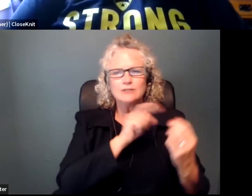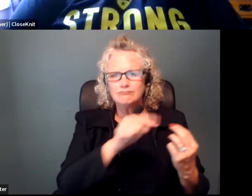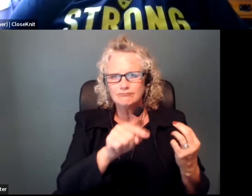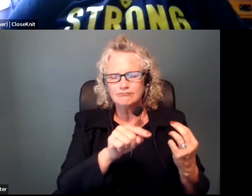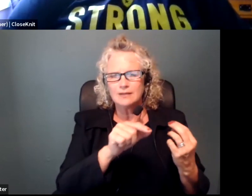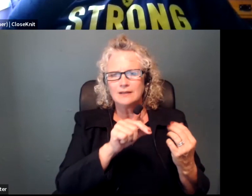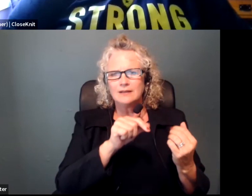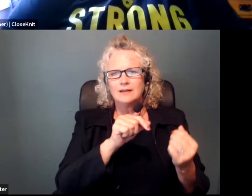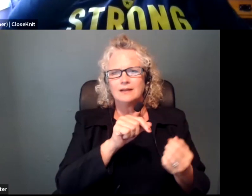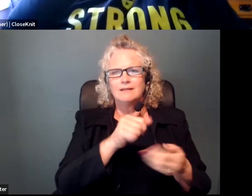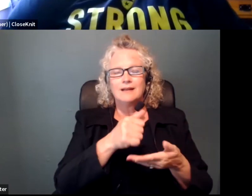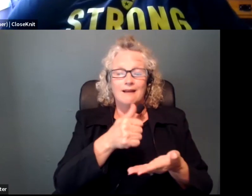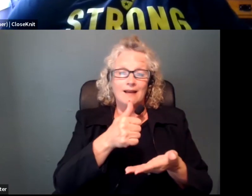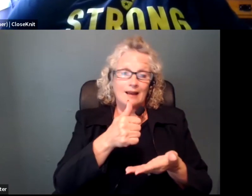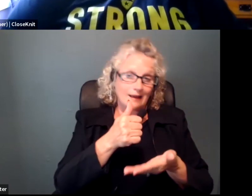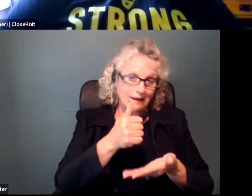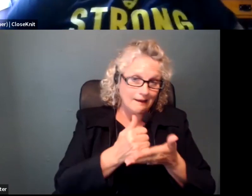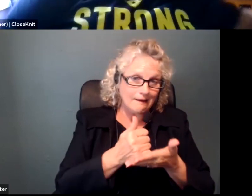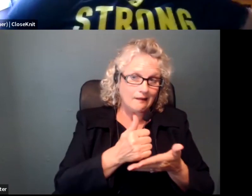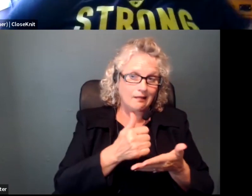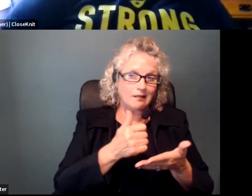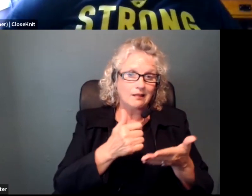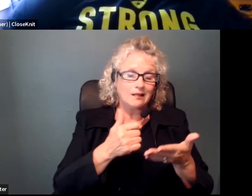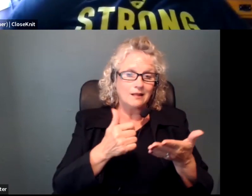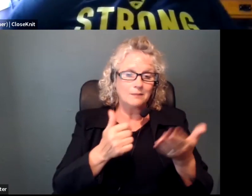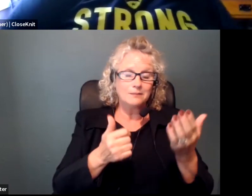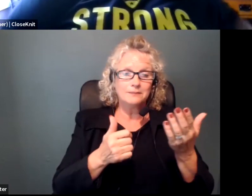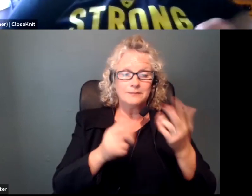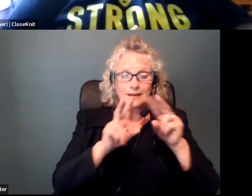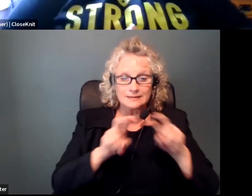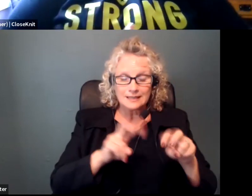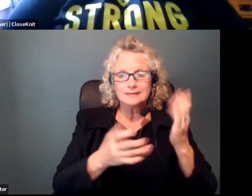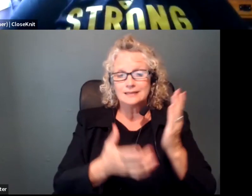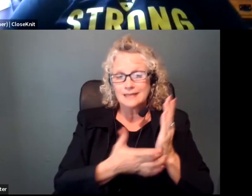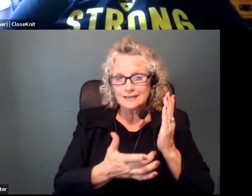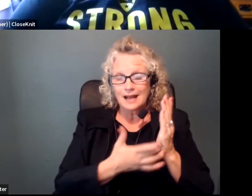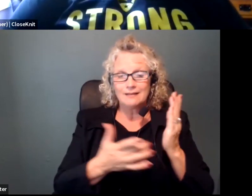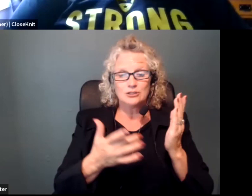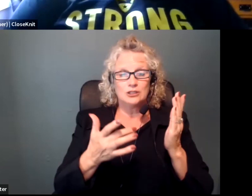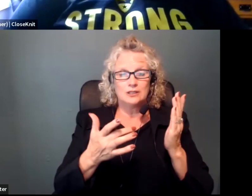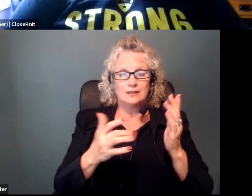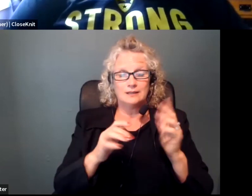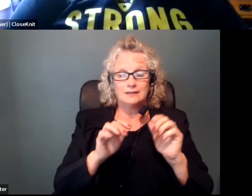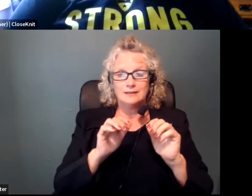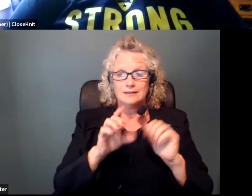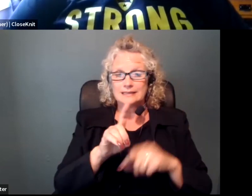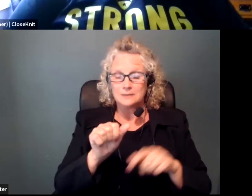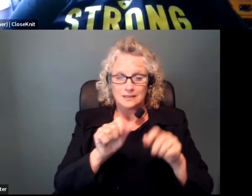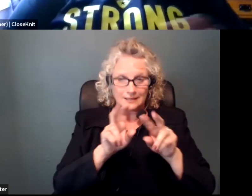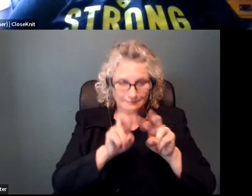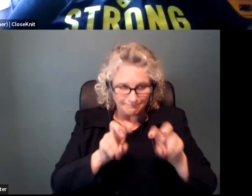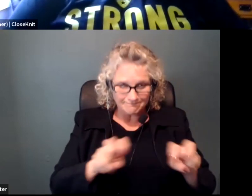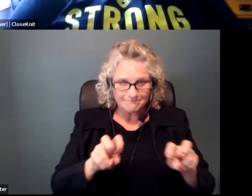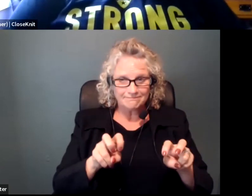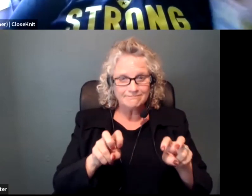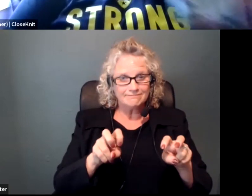help do like technology assessments or accessibility assessments to see what would be needed